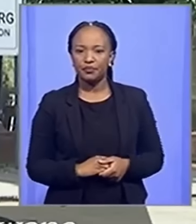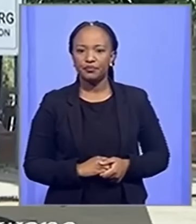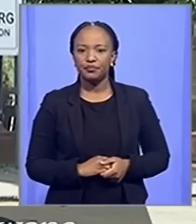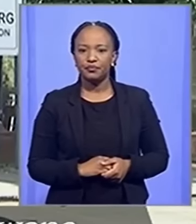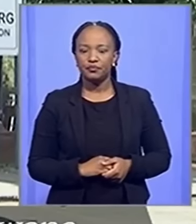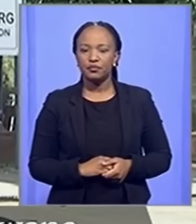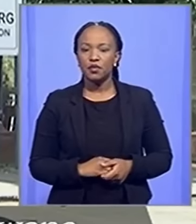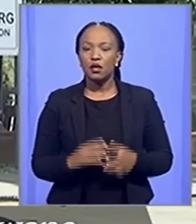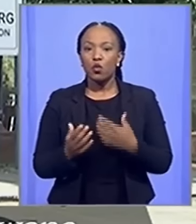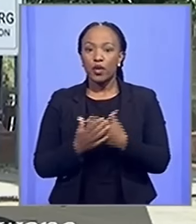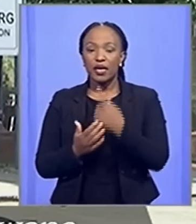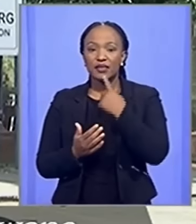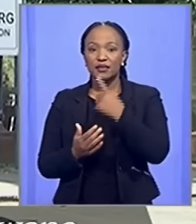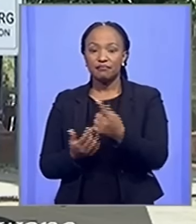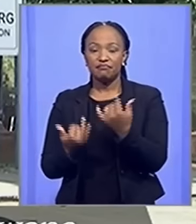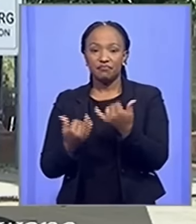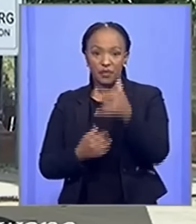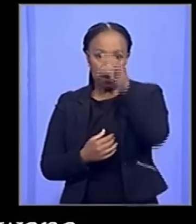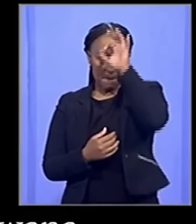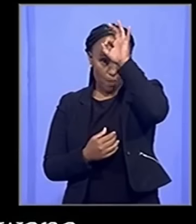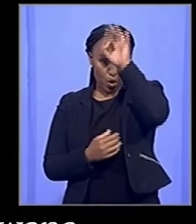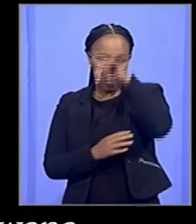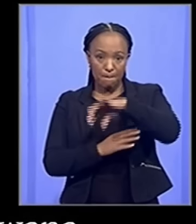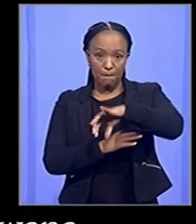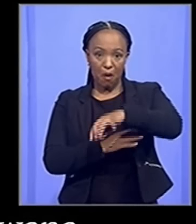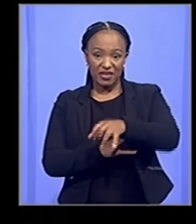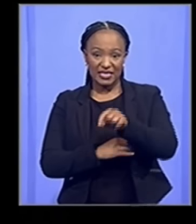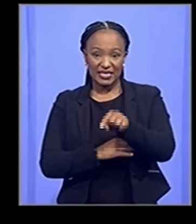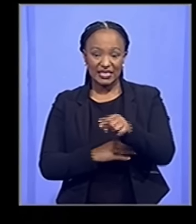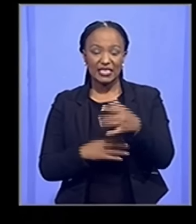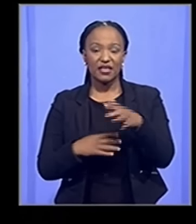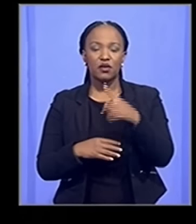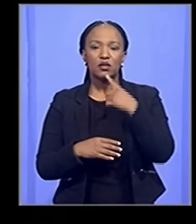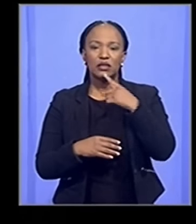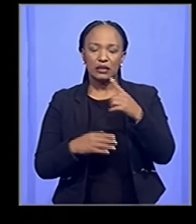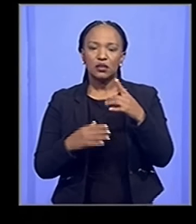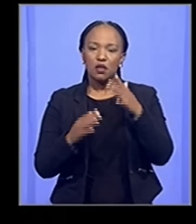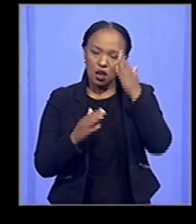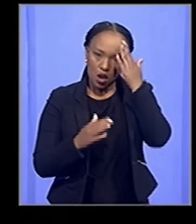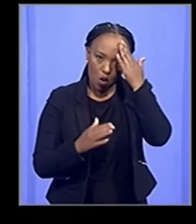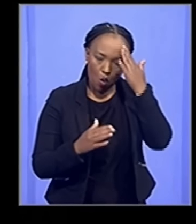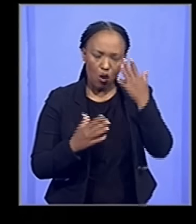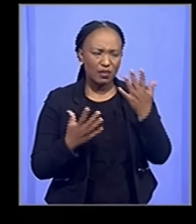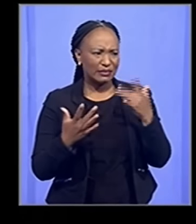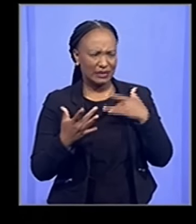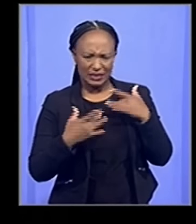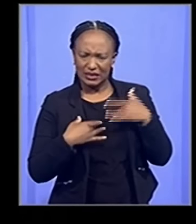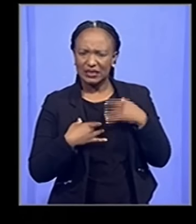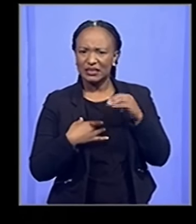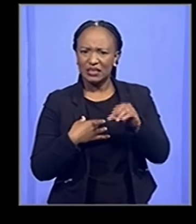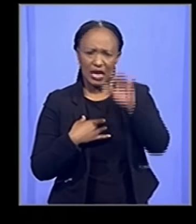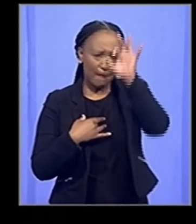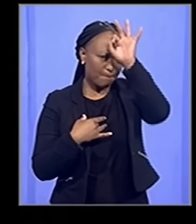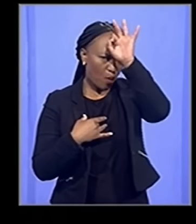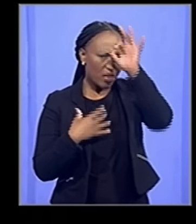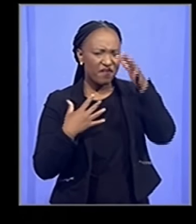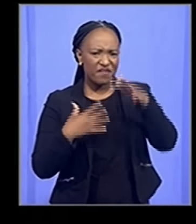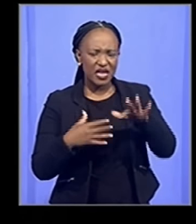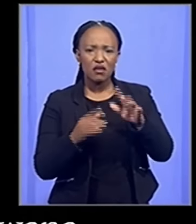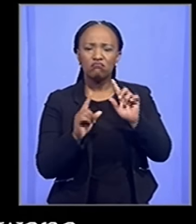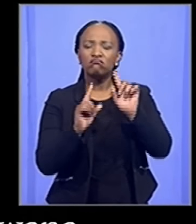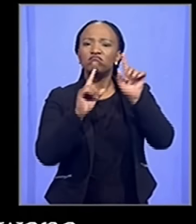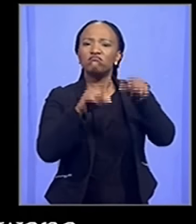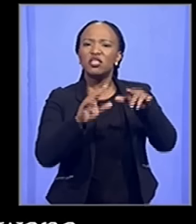gore botsamaisi jwa sepodisi mo provinceng jwa itse le gore ba tshwenyegile ka magato a gore mapodisi a biditse bana ko sekolong